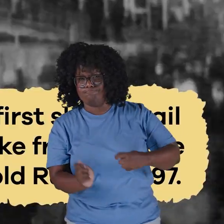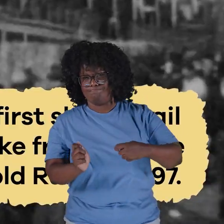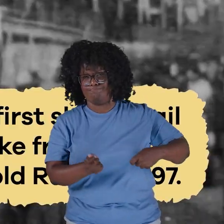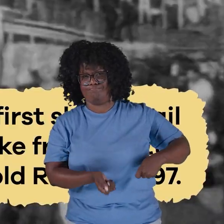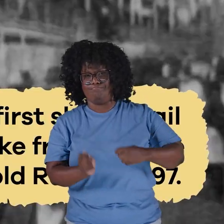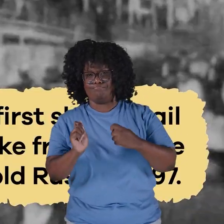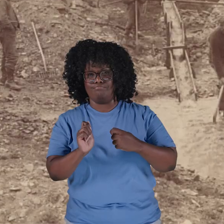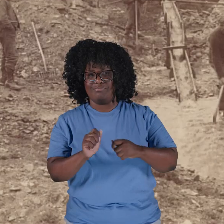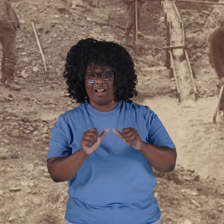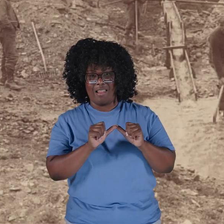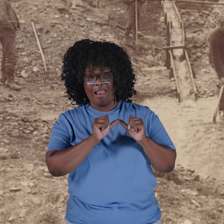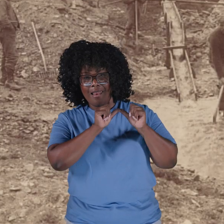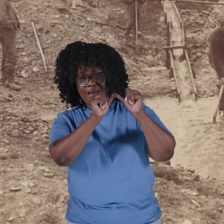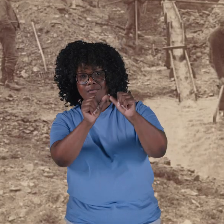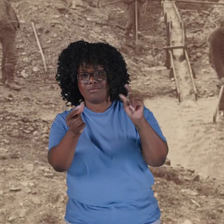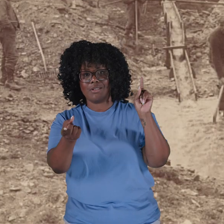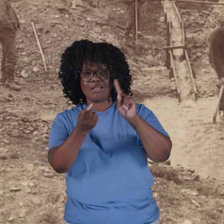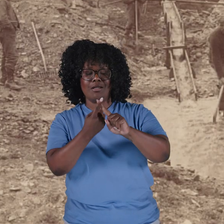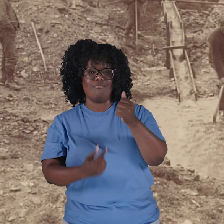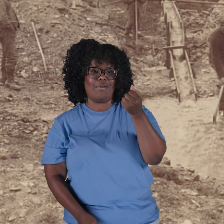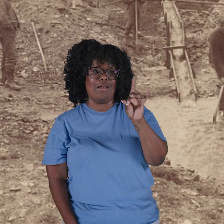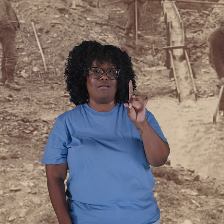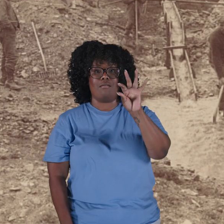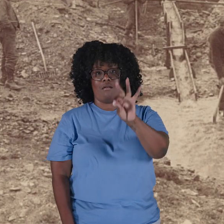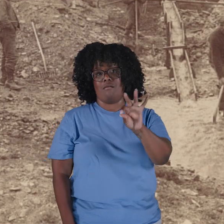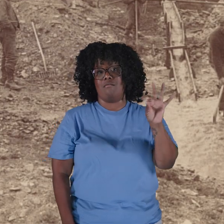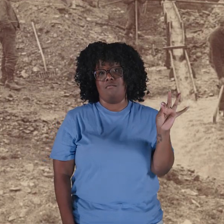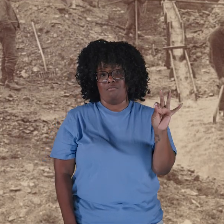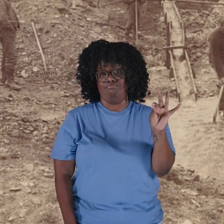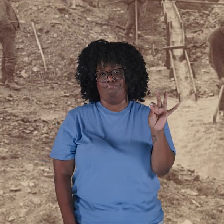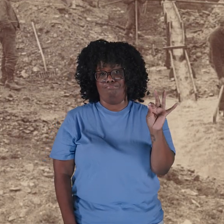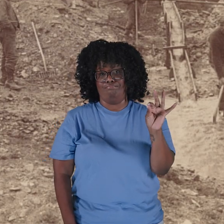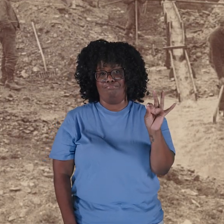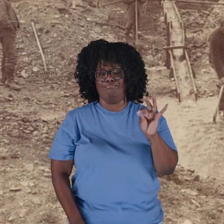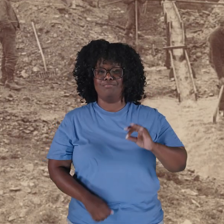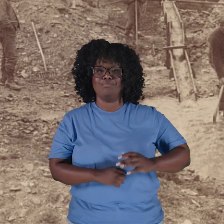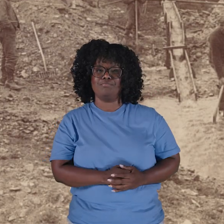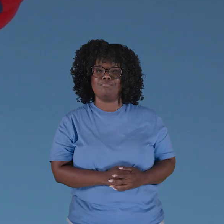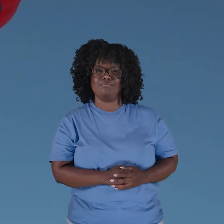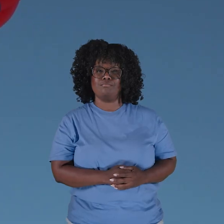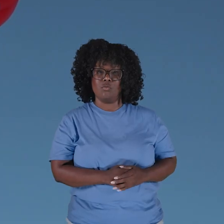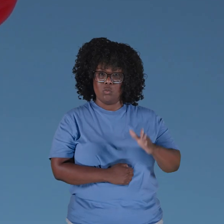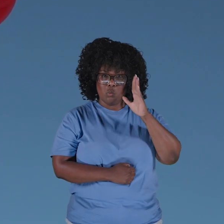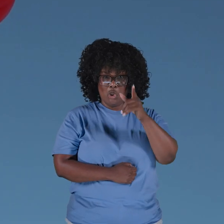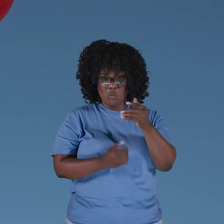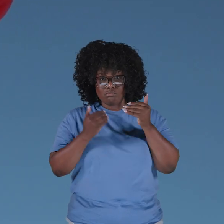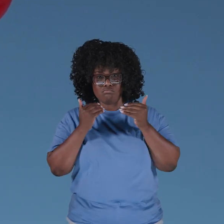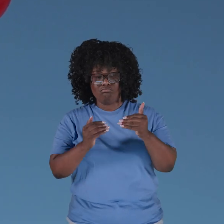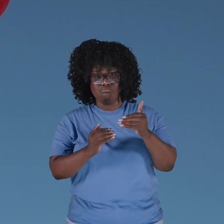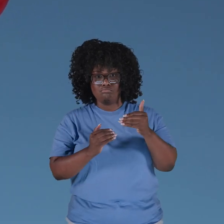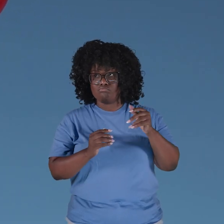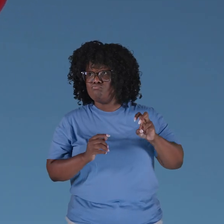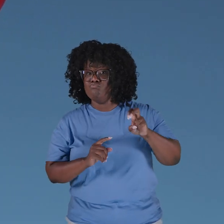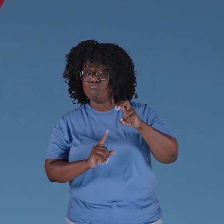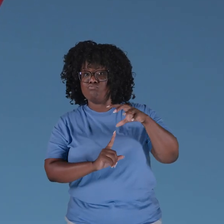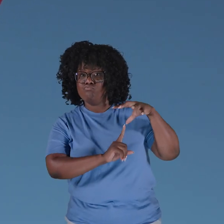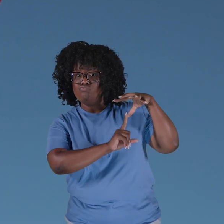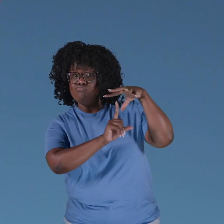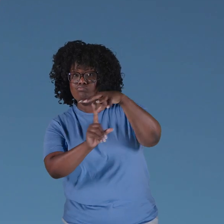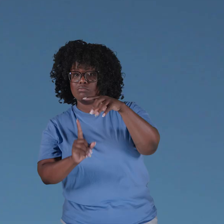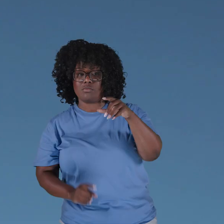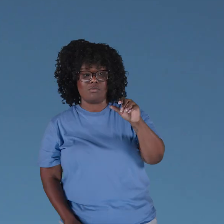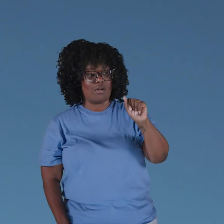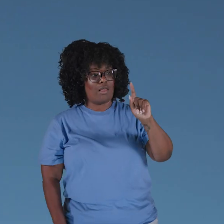more gold. This gold rush lasted until 1899. Would you take a trip across the